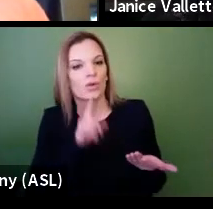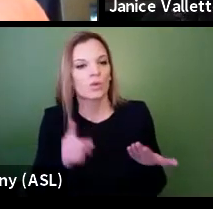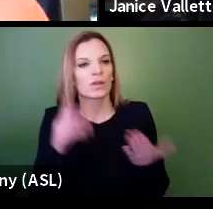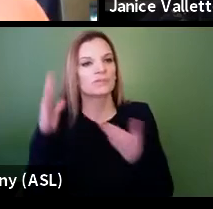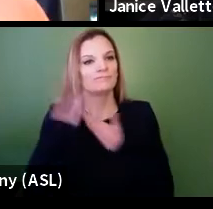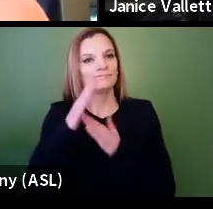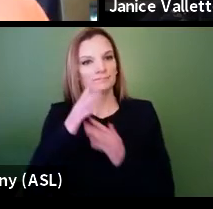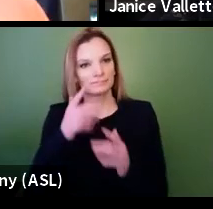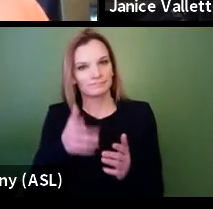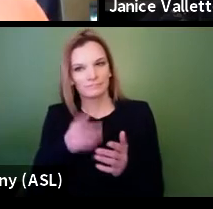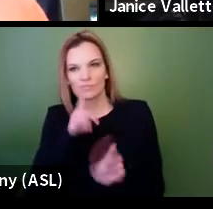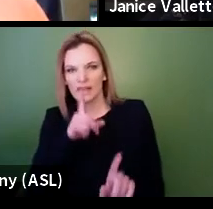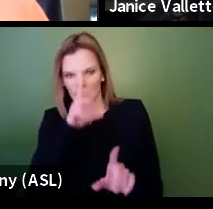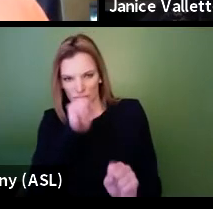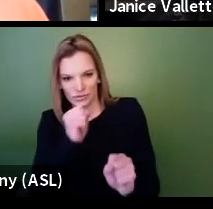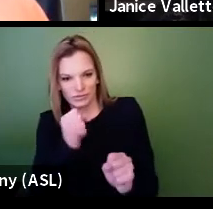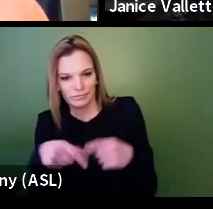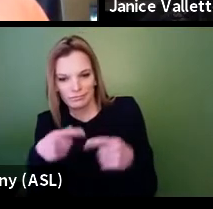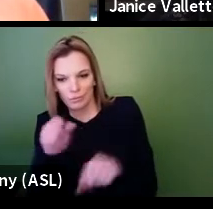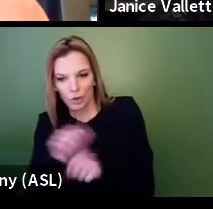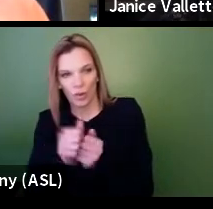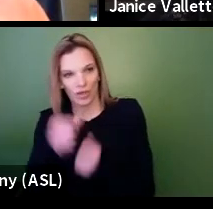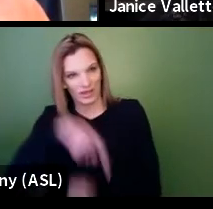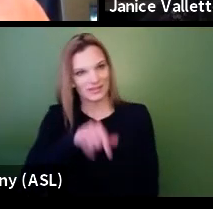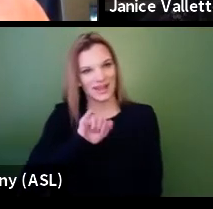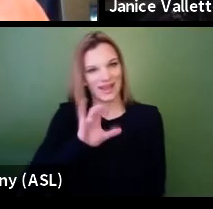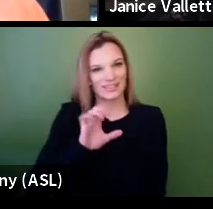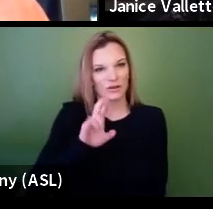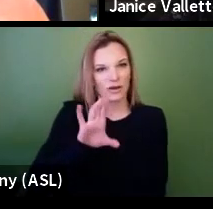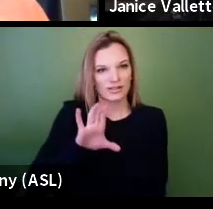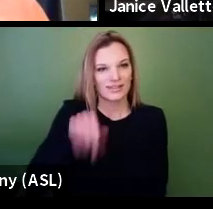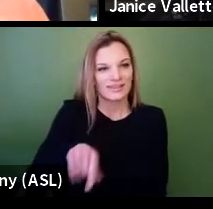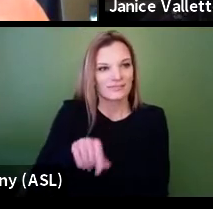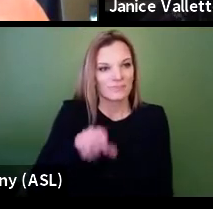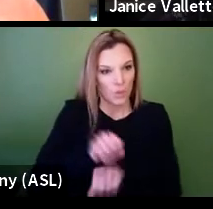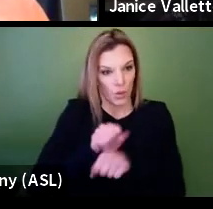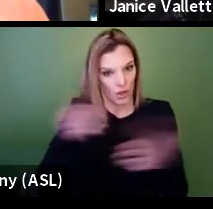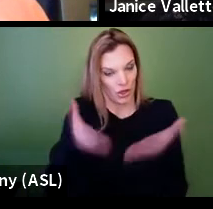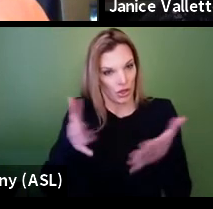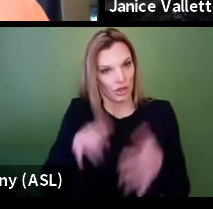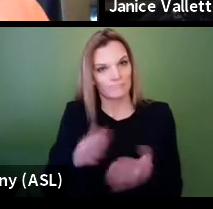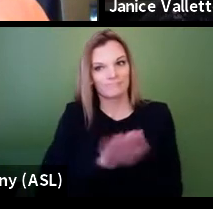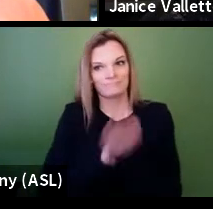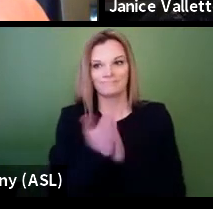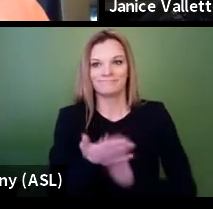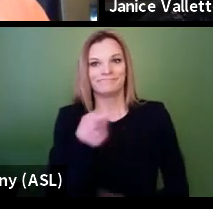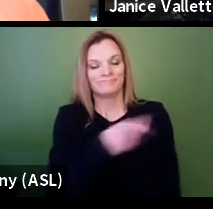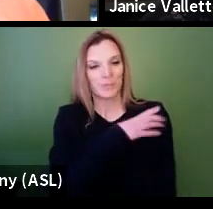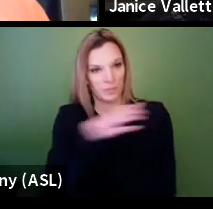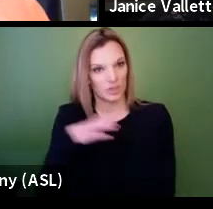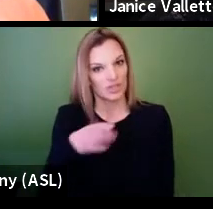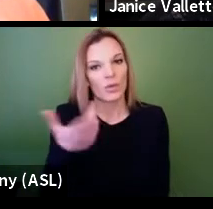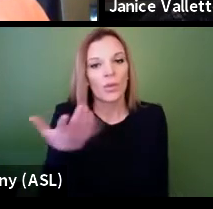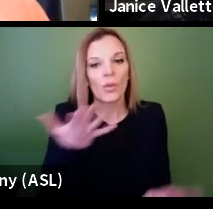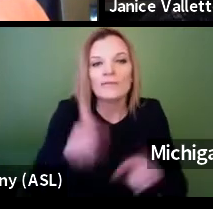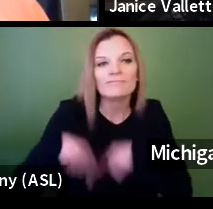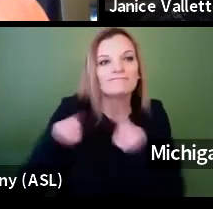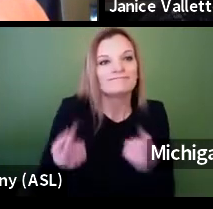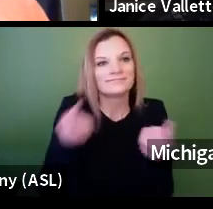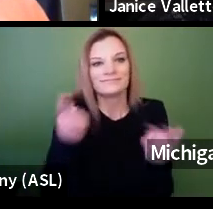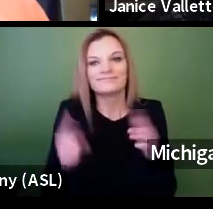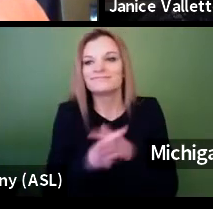of working with the Michigan Independent Citizens Redistricting Commission? And do I have a volunteer to start, or